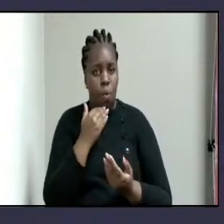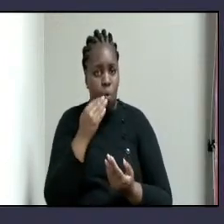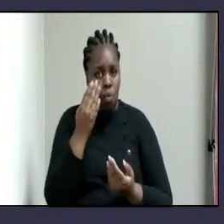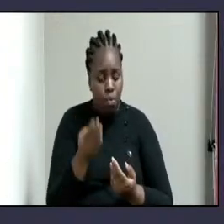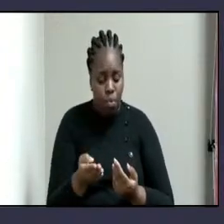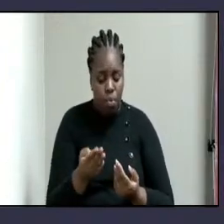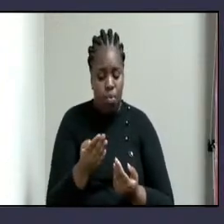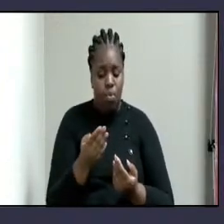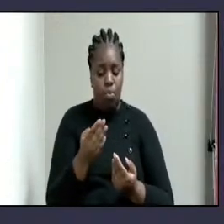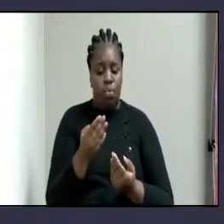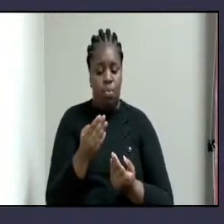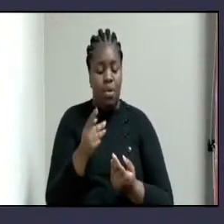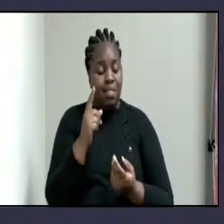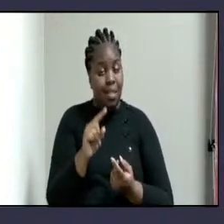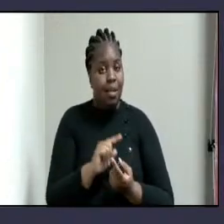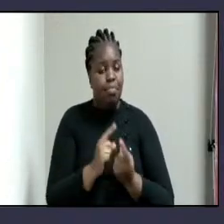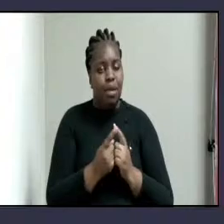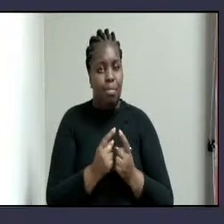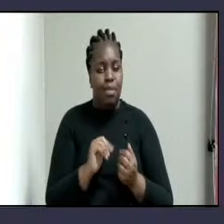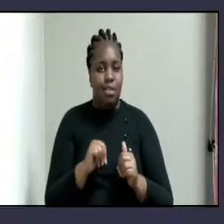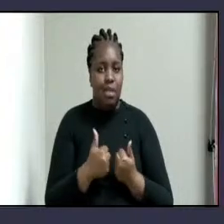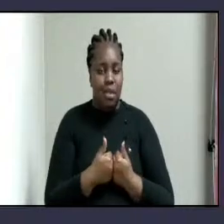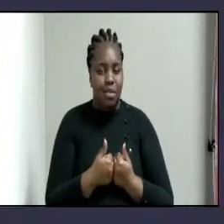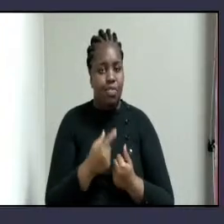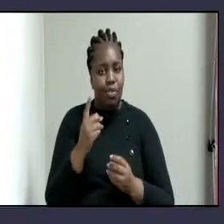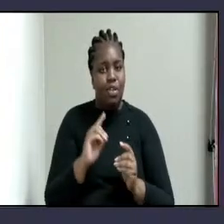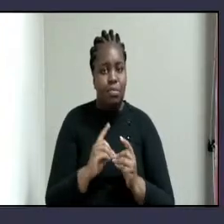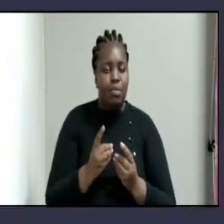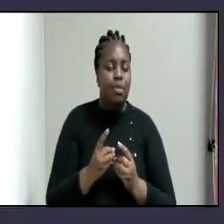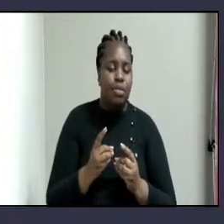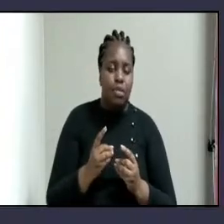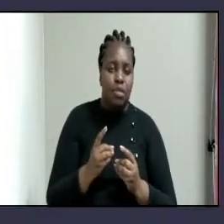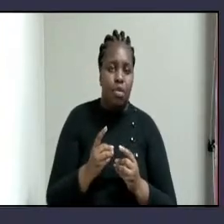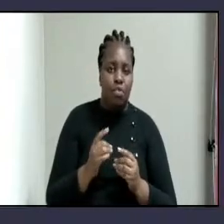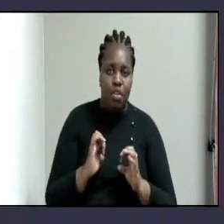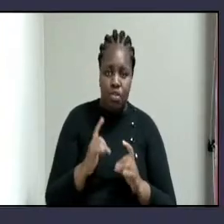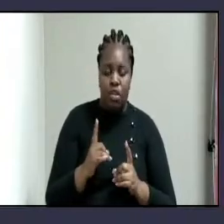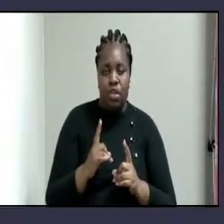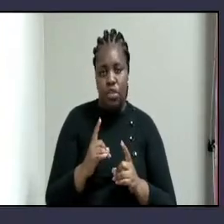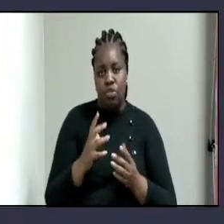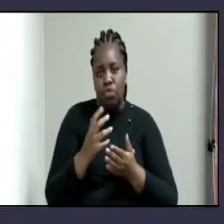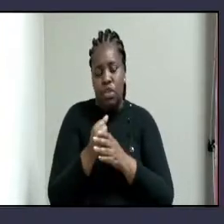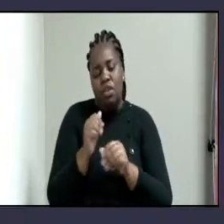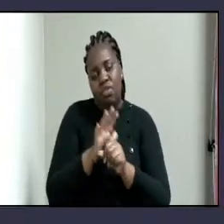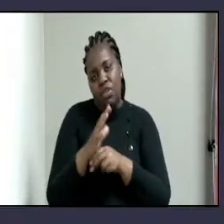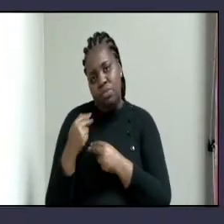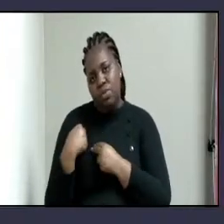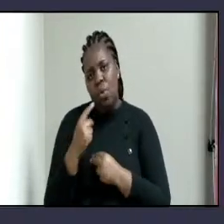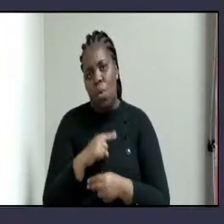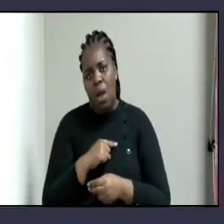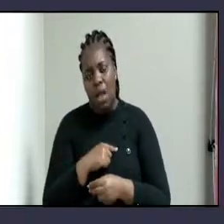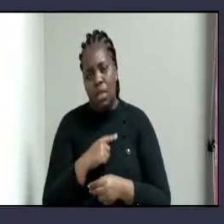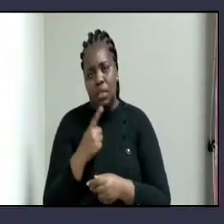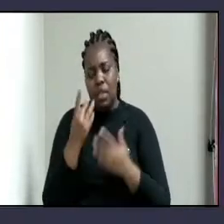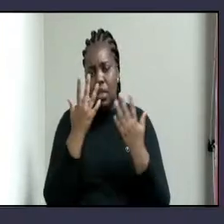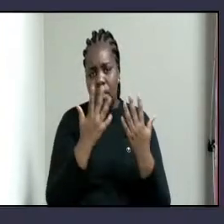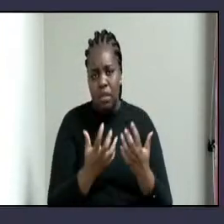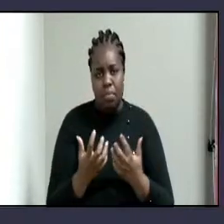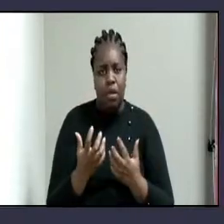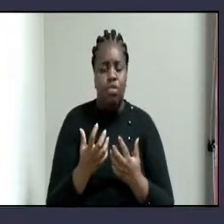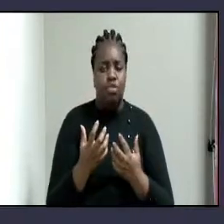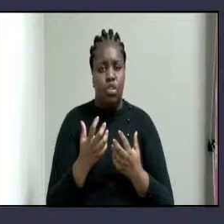are, etc. It becomes a challenge, I think, for the Department of Basic Education then to account for them, because it goes to the issues of budget,